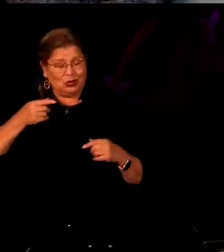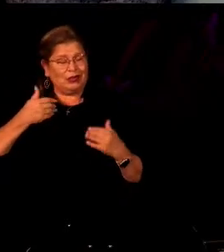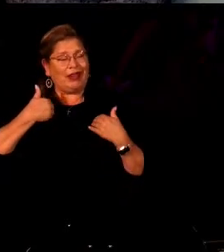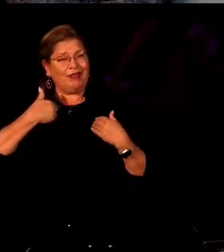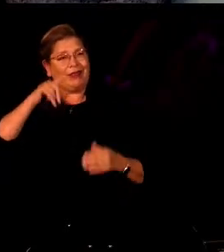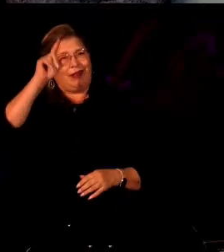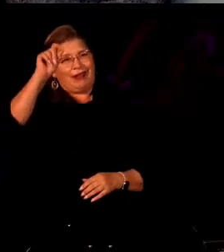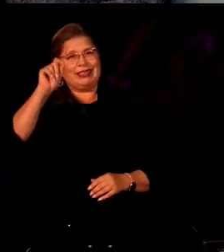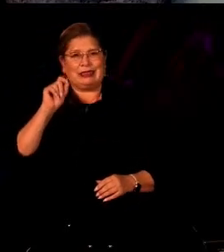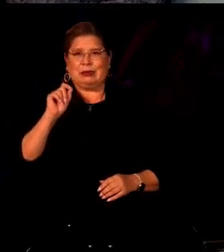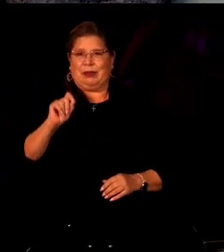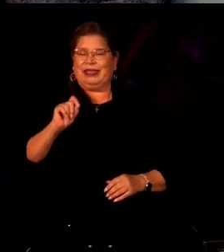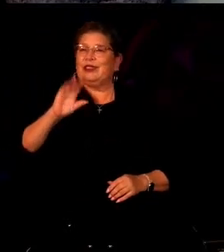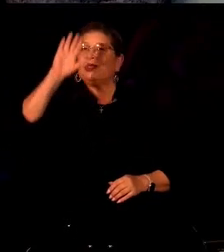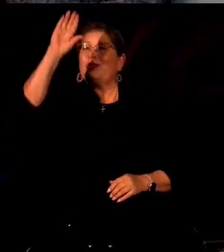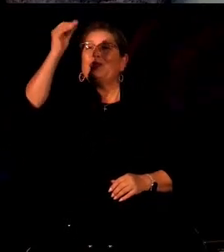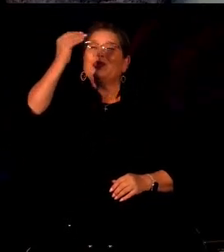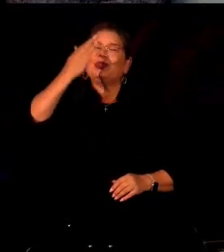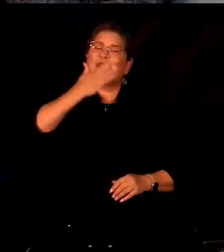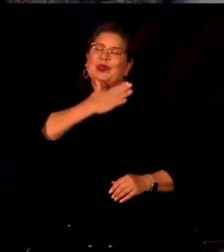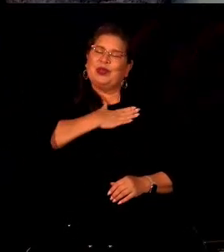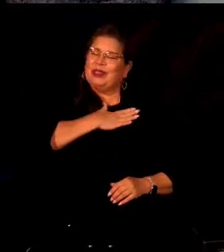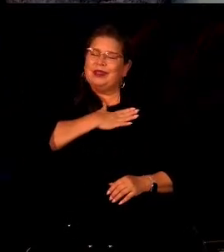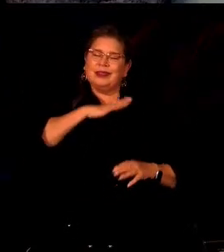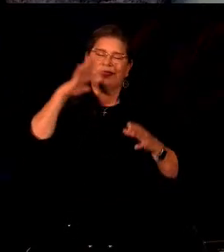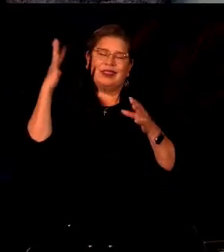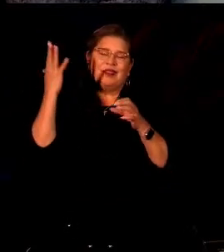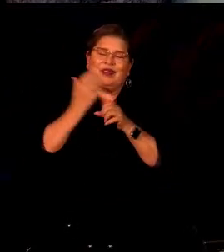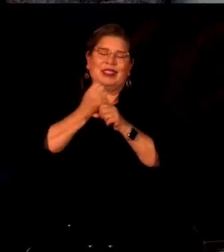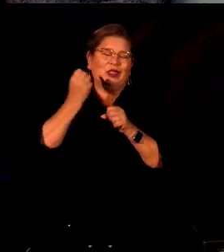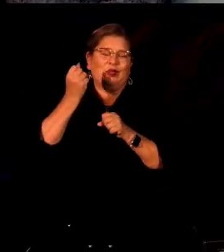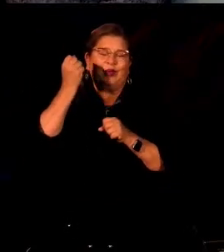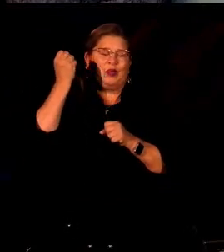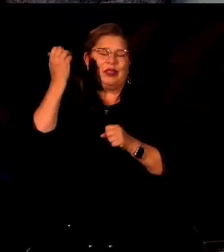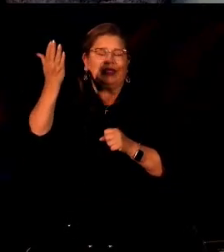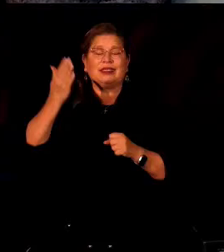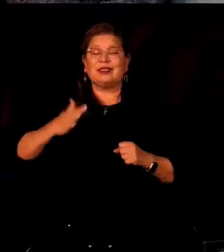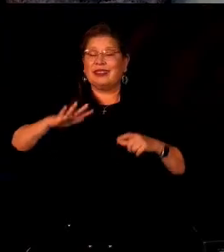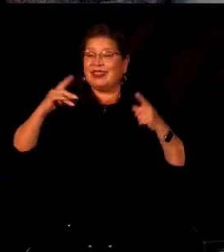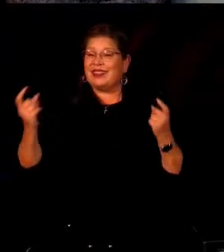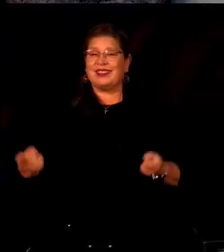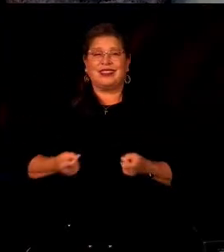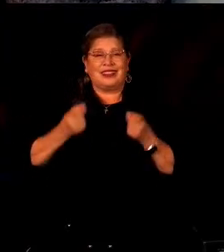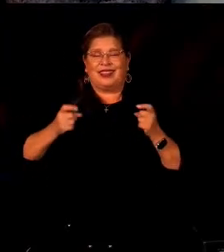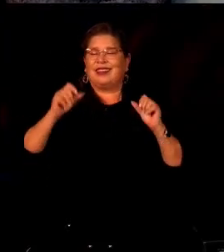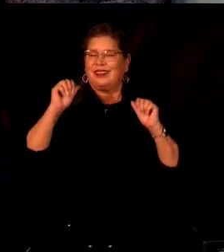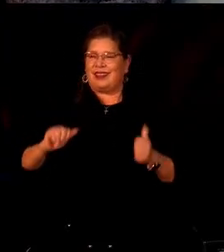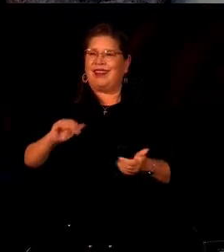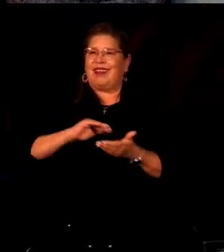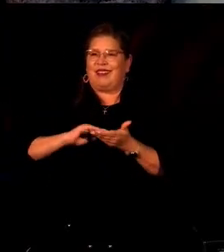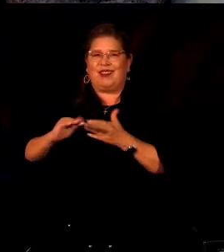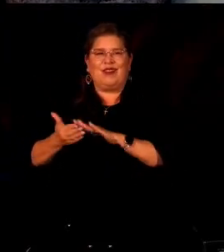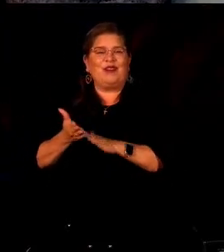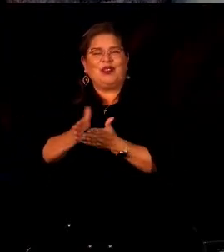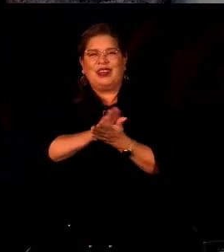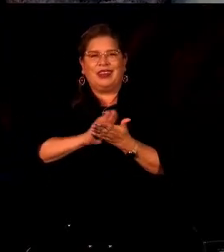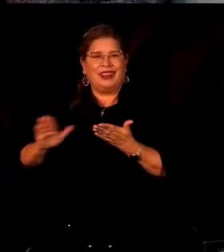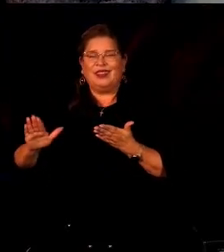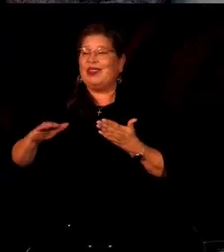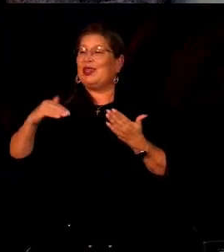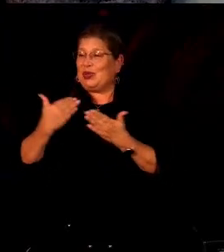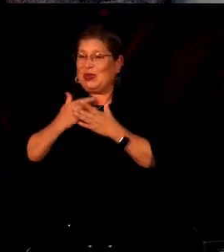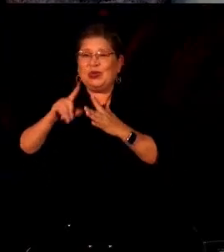point. Grace is victorious. Sin can be forgiven. A new start